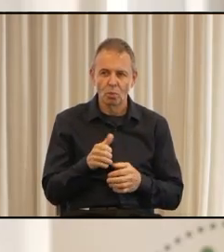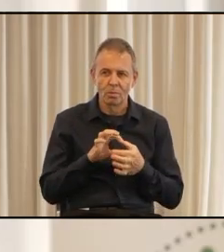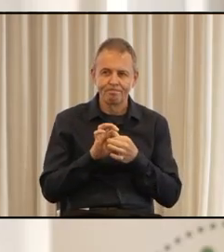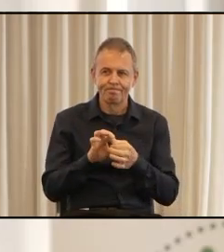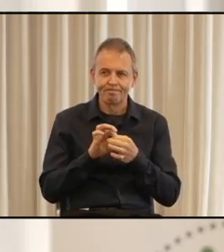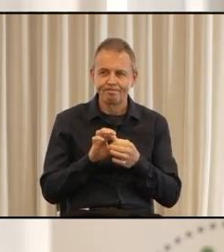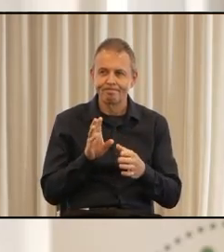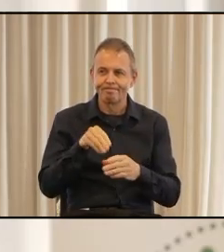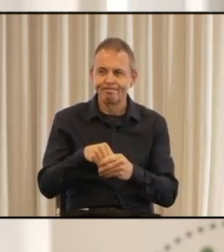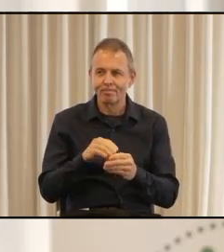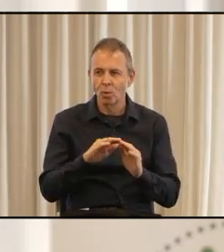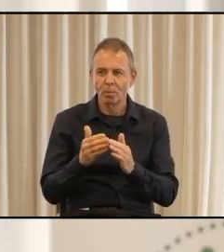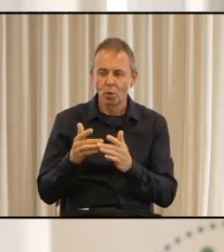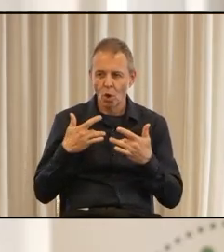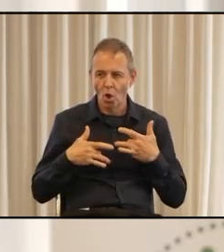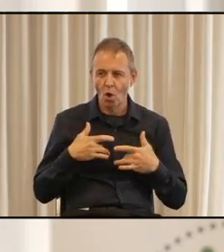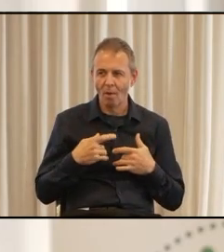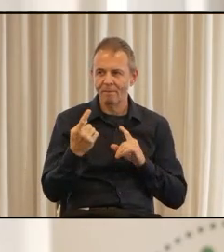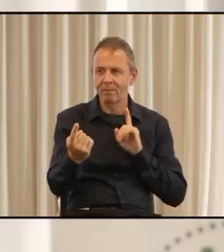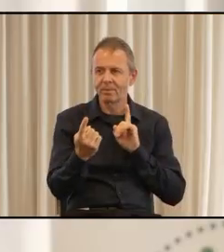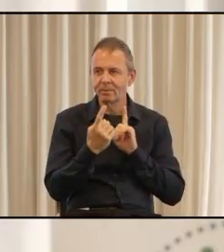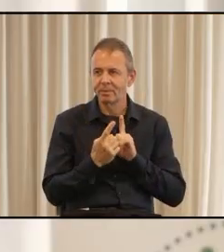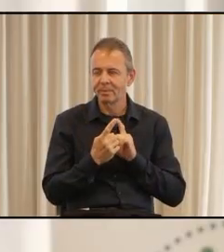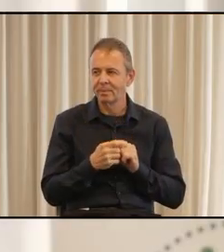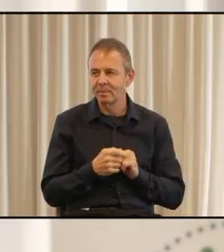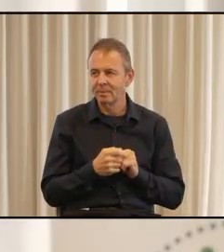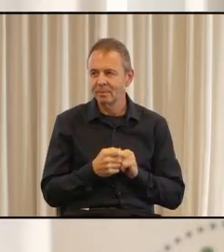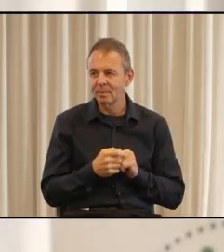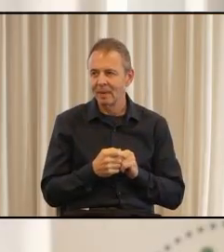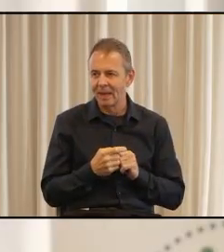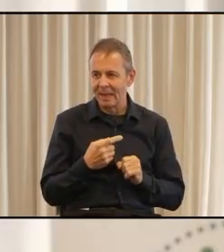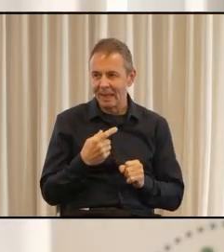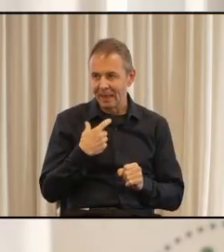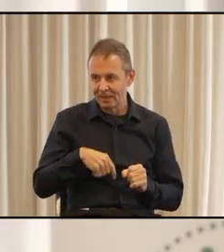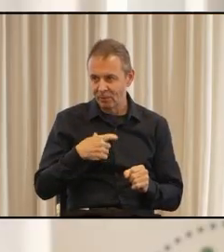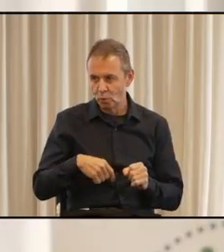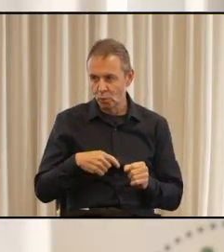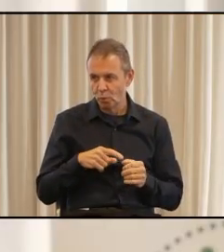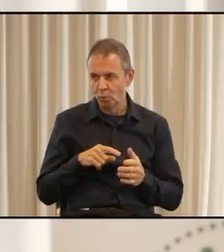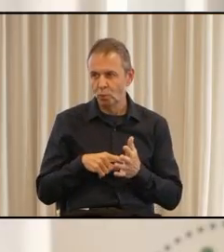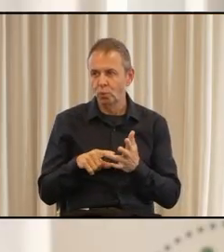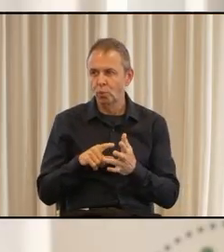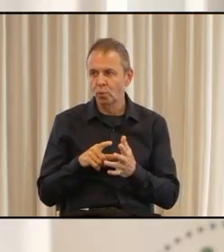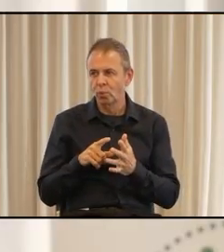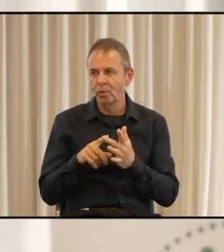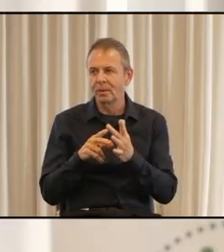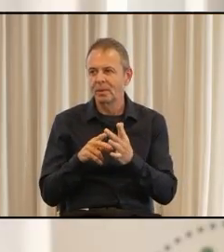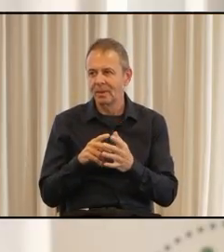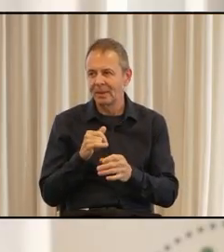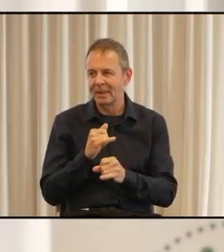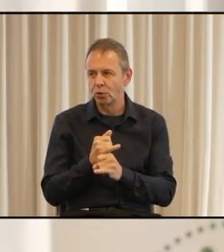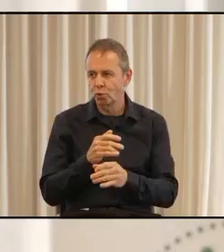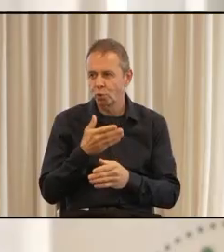community life, that individual to association, actually individual to institution connection. He didn't have the space, but